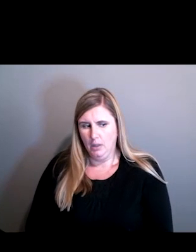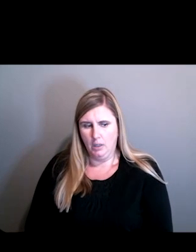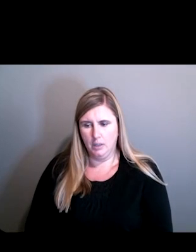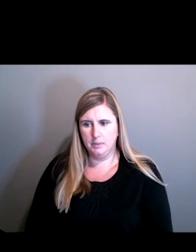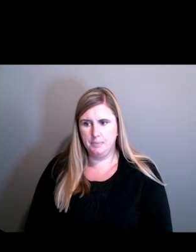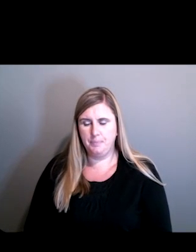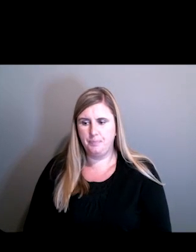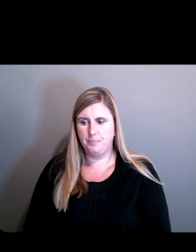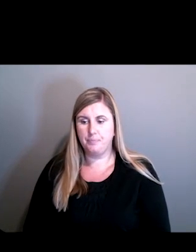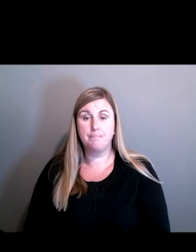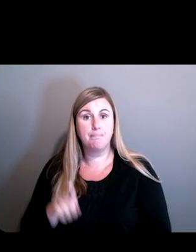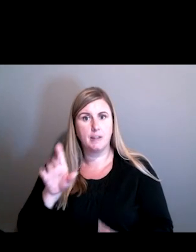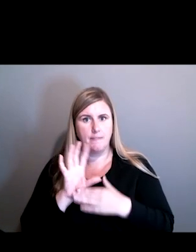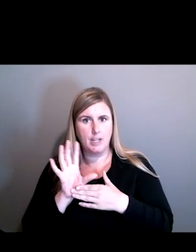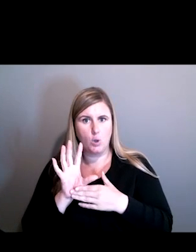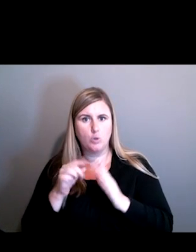well.